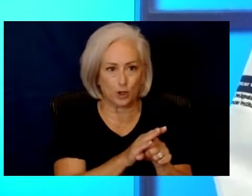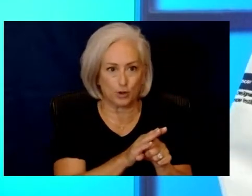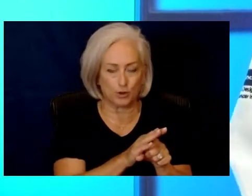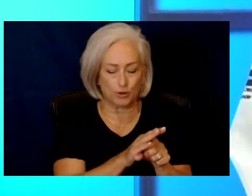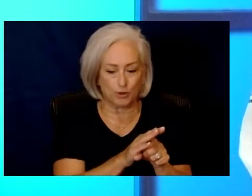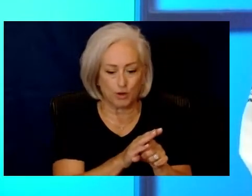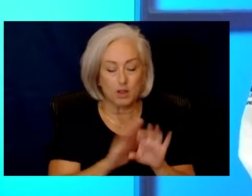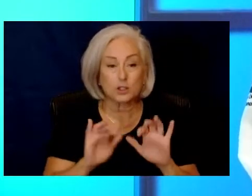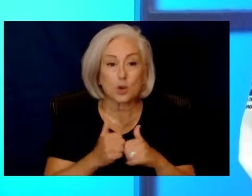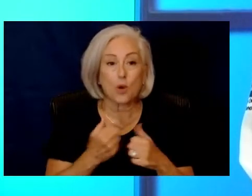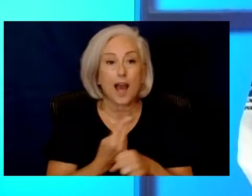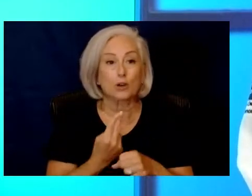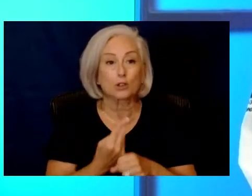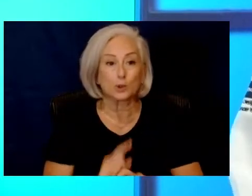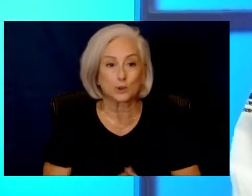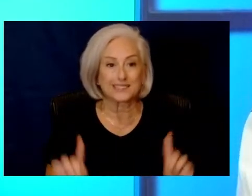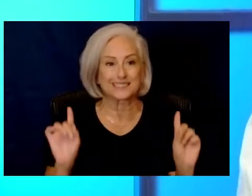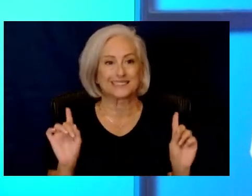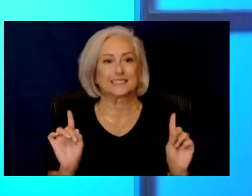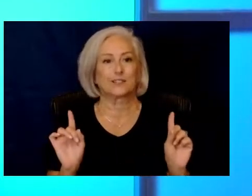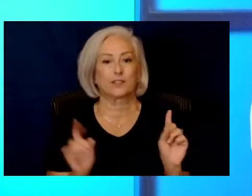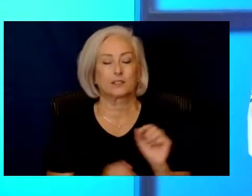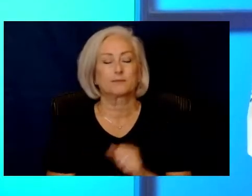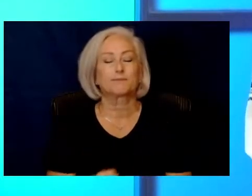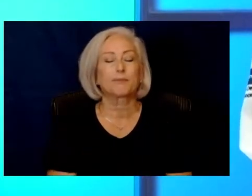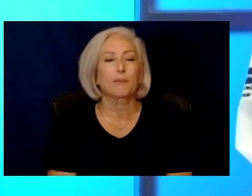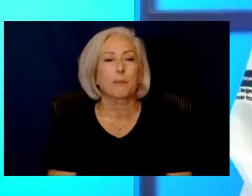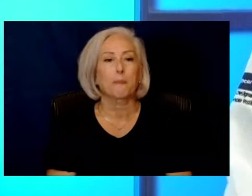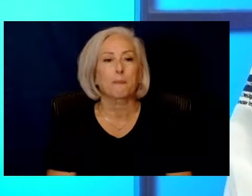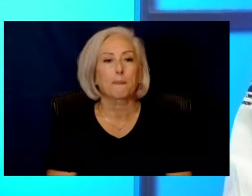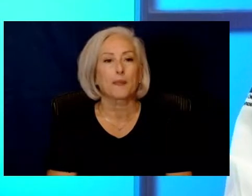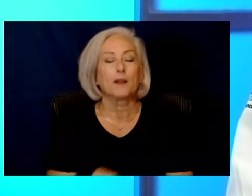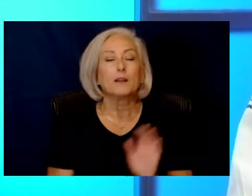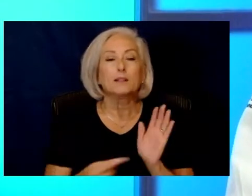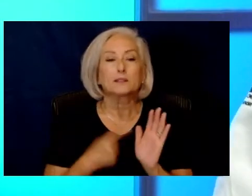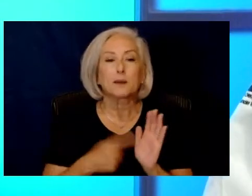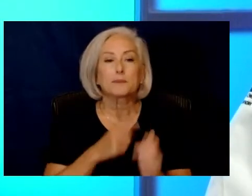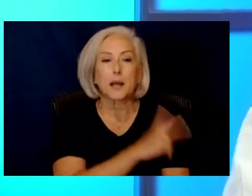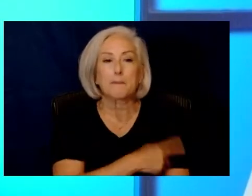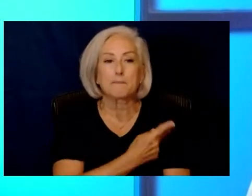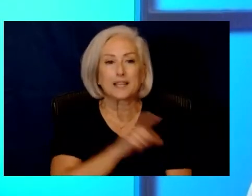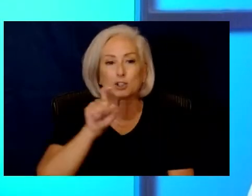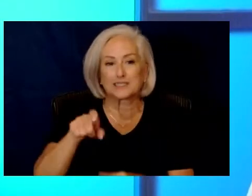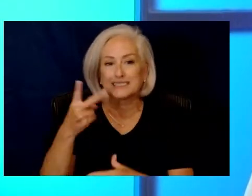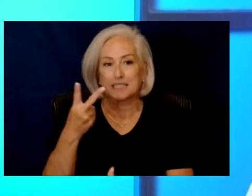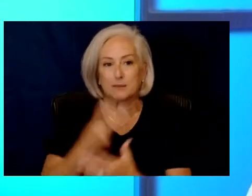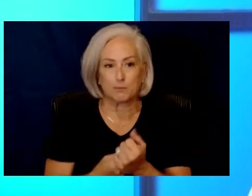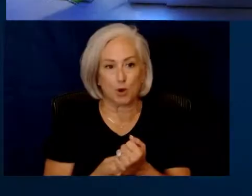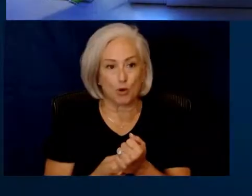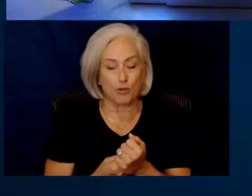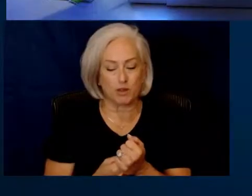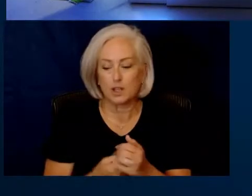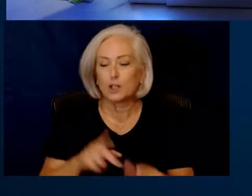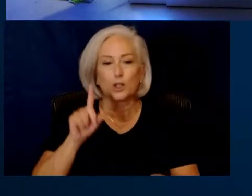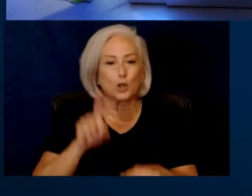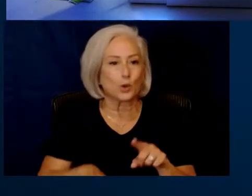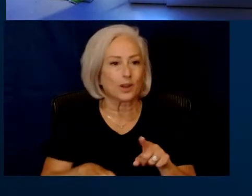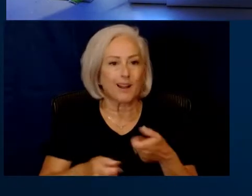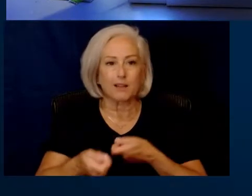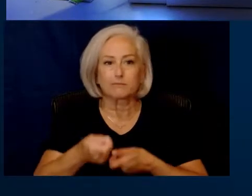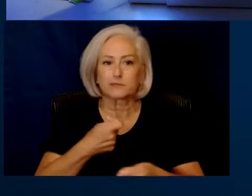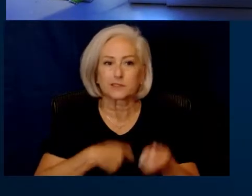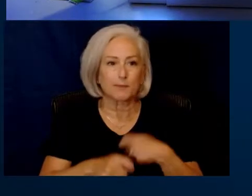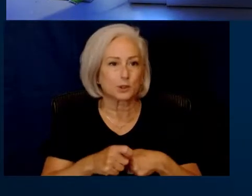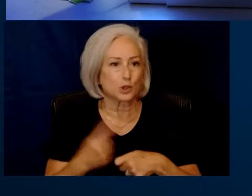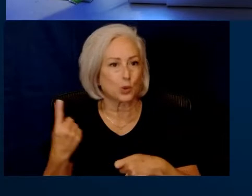different. Sometimes the patients need both, but really one is not used to replace the other because they're very different mechanisms. Alexis. Got